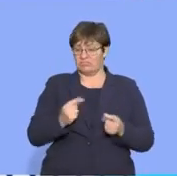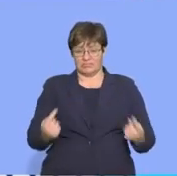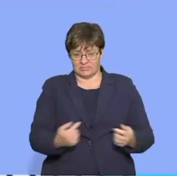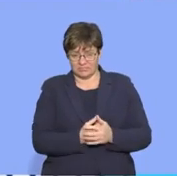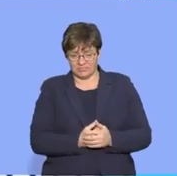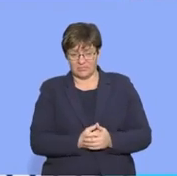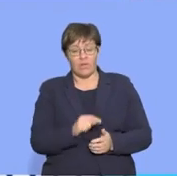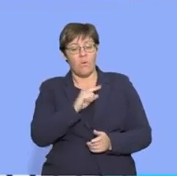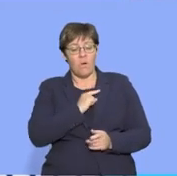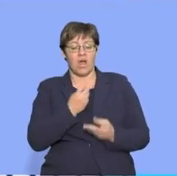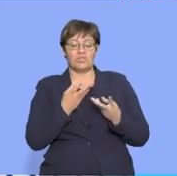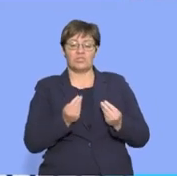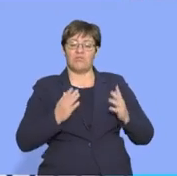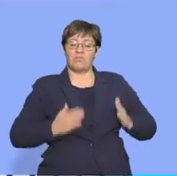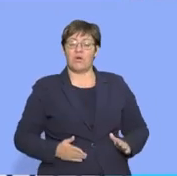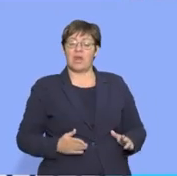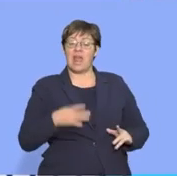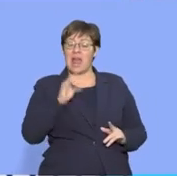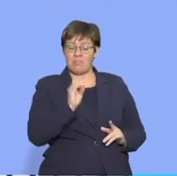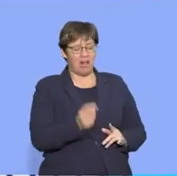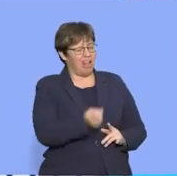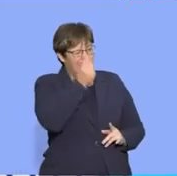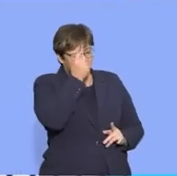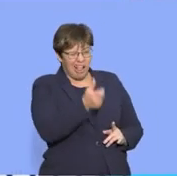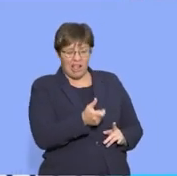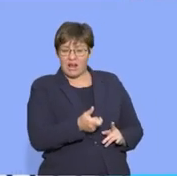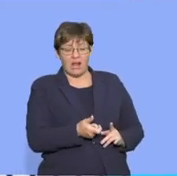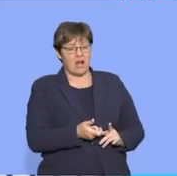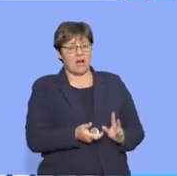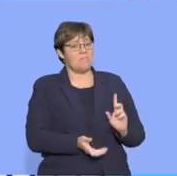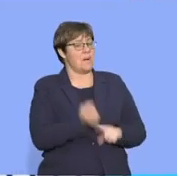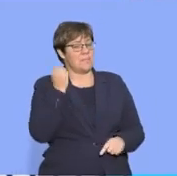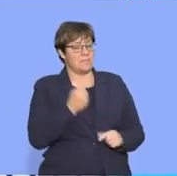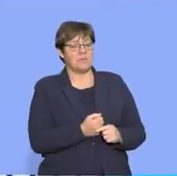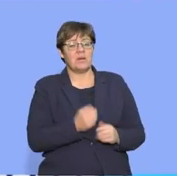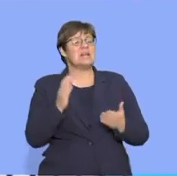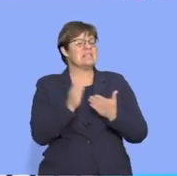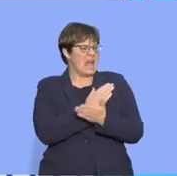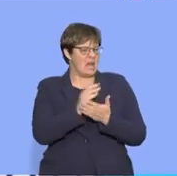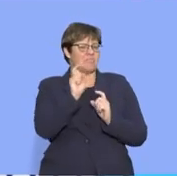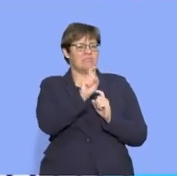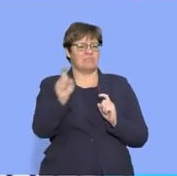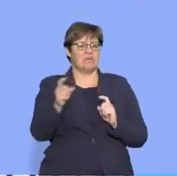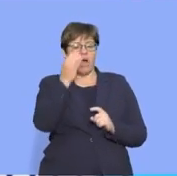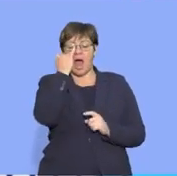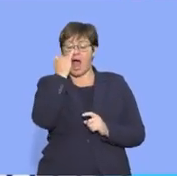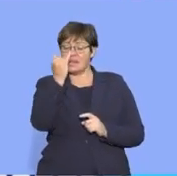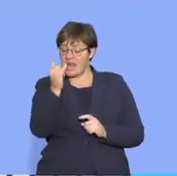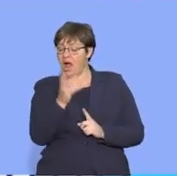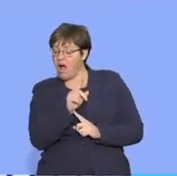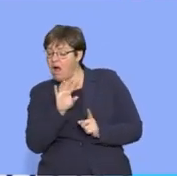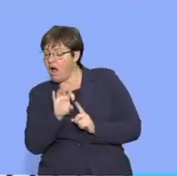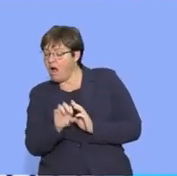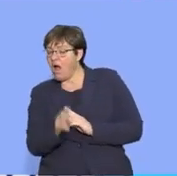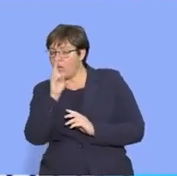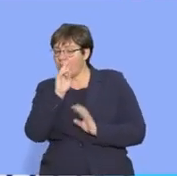doesn't decay. And that is why fossils of soft-bodied animals are very, very rare, but there are some. So